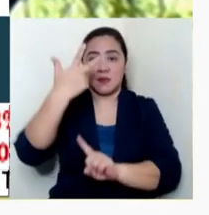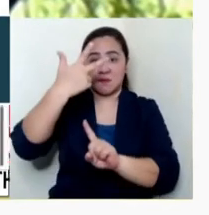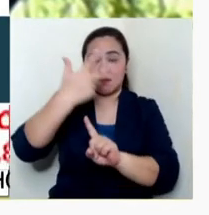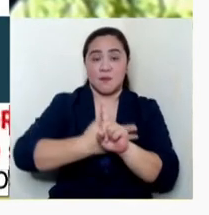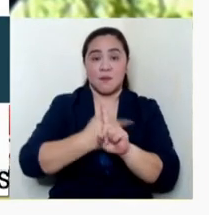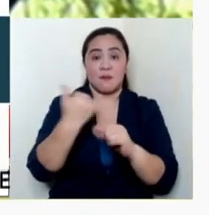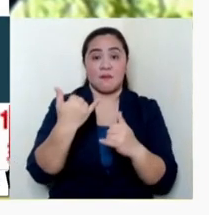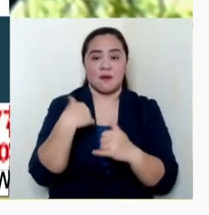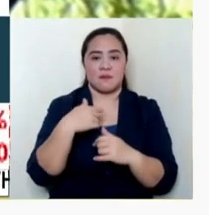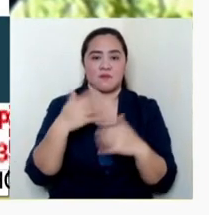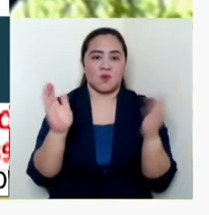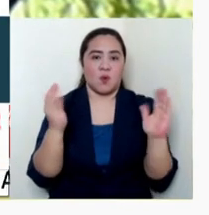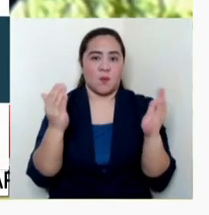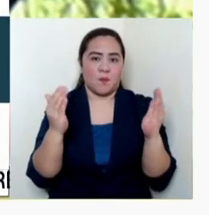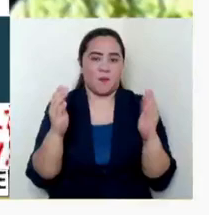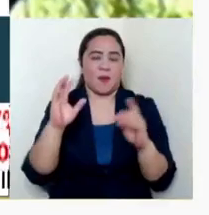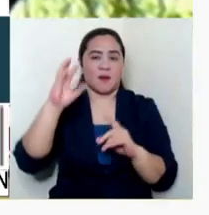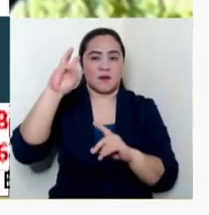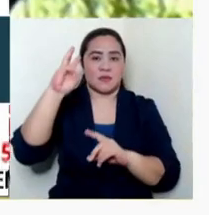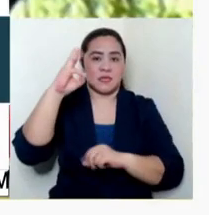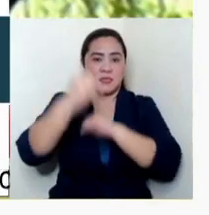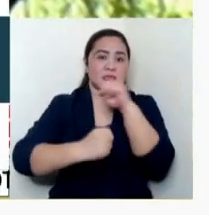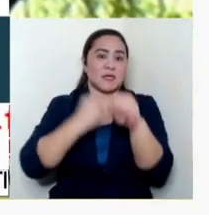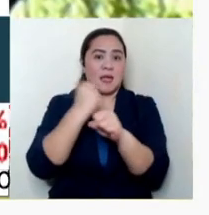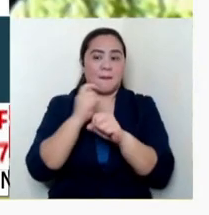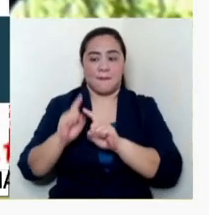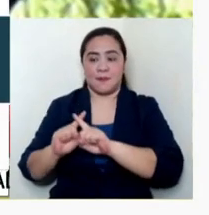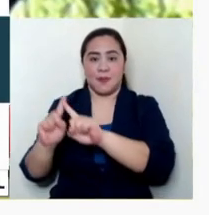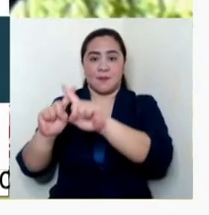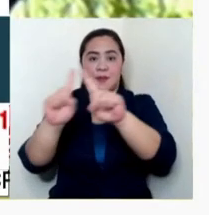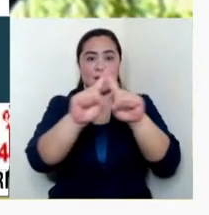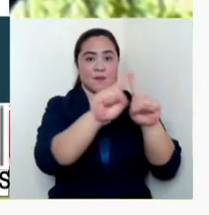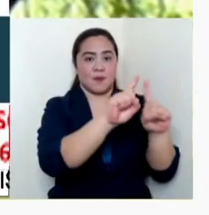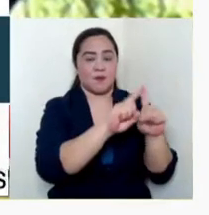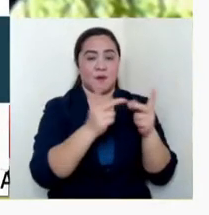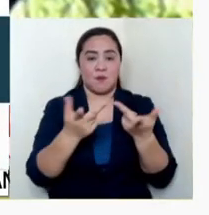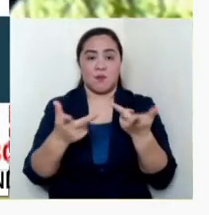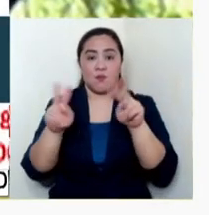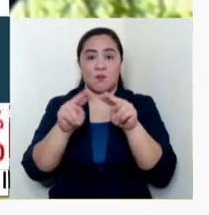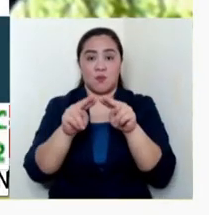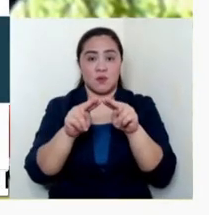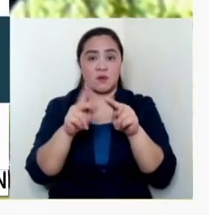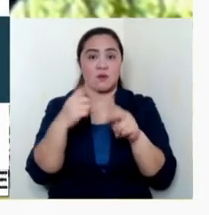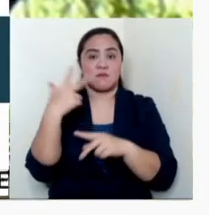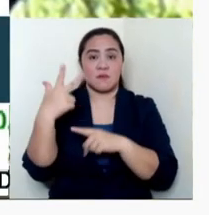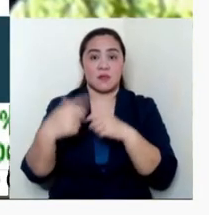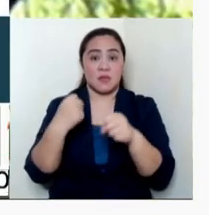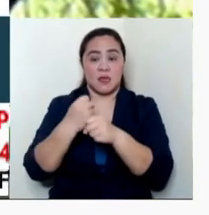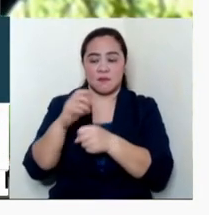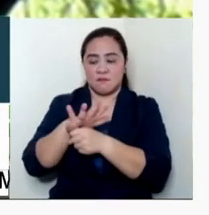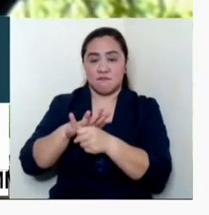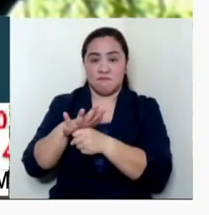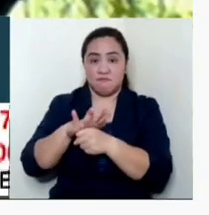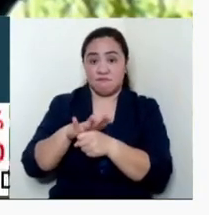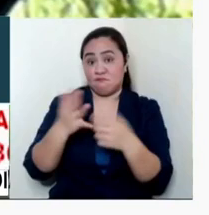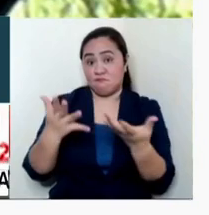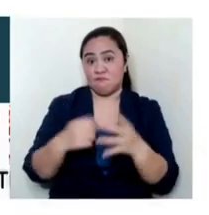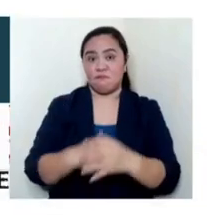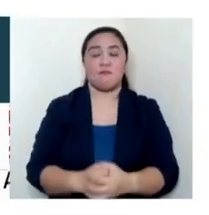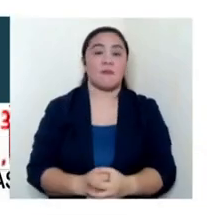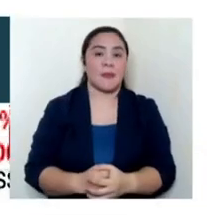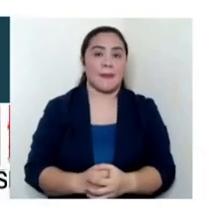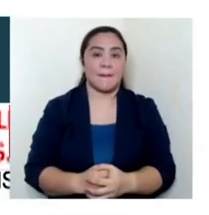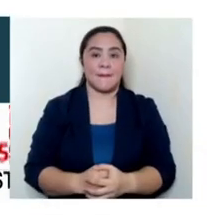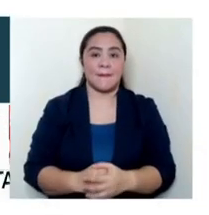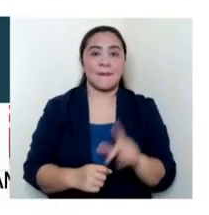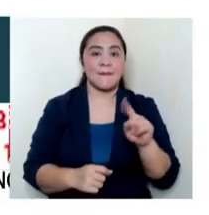that officials will be sitting in various positions, or 3 years for local posts. Mm. All right. Now, I just want to go